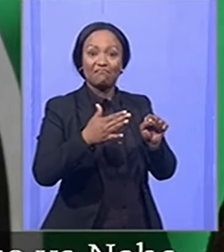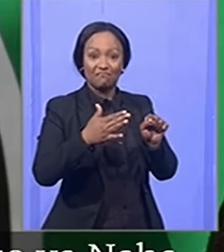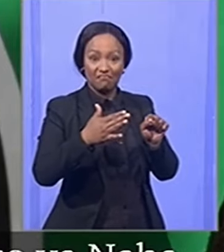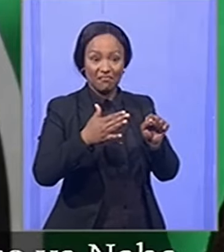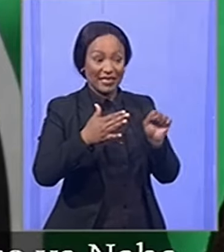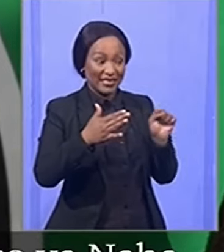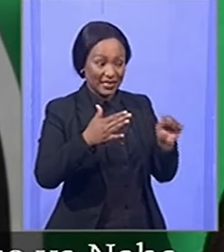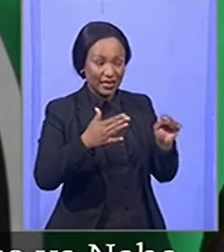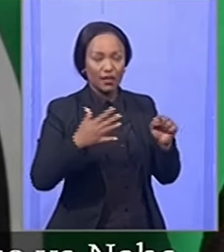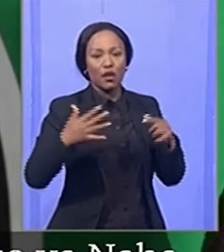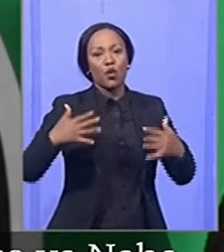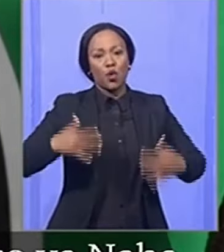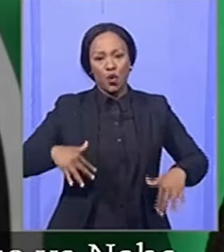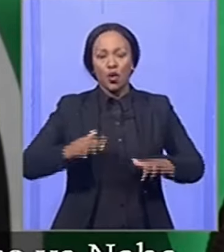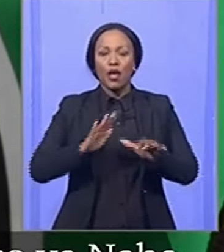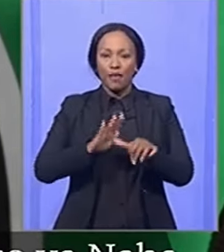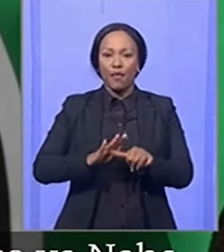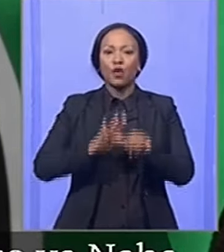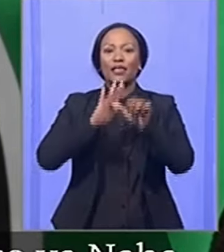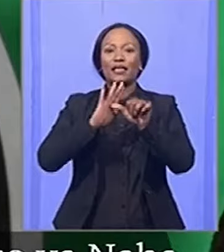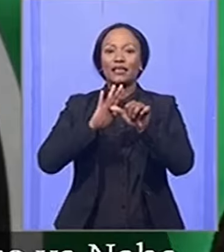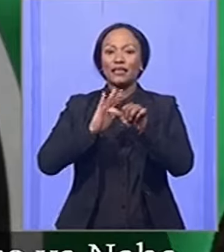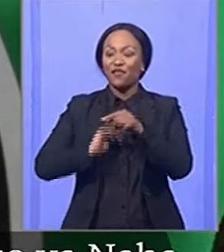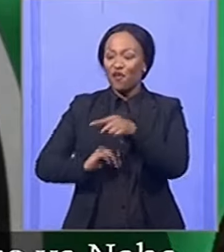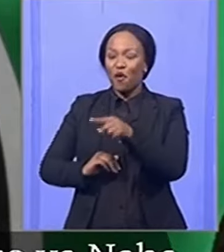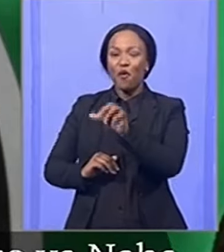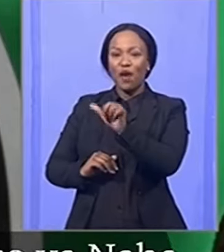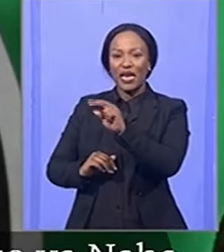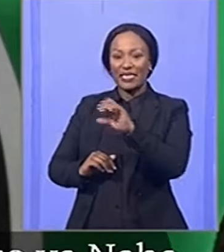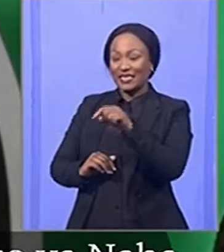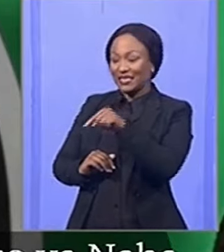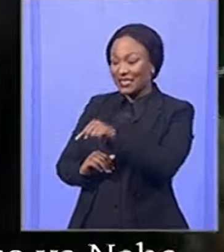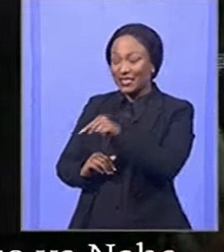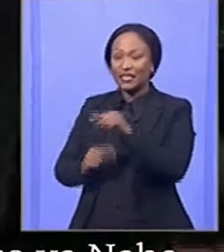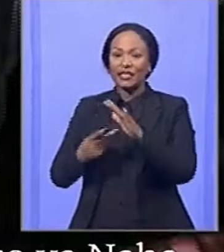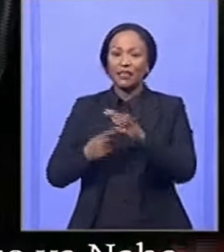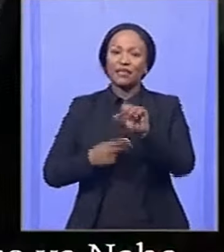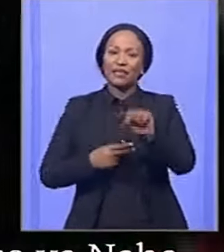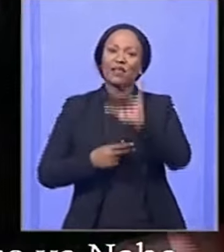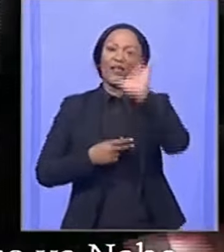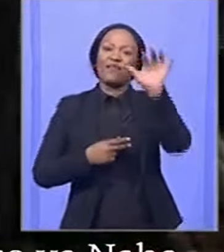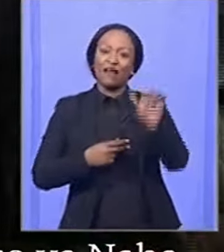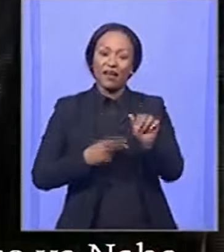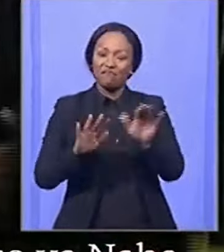very significant for the ANC and for South Africa.